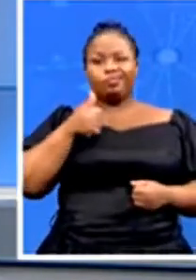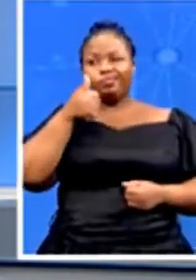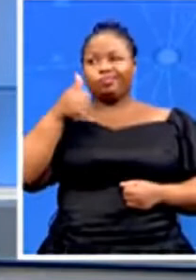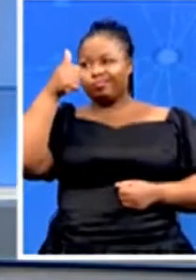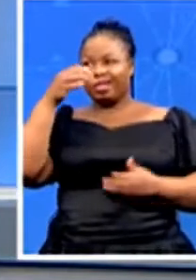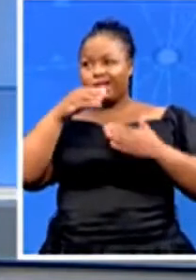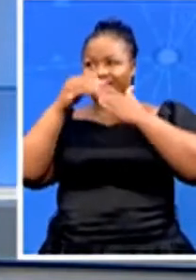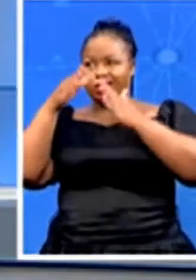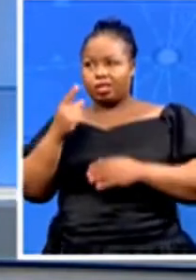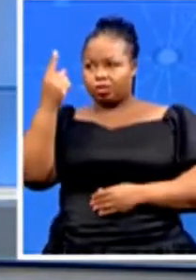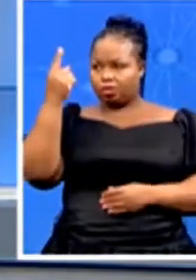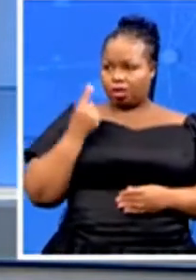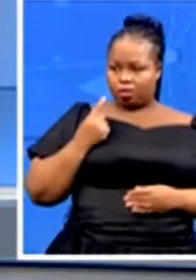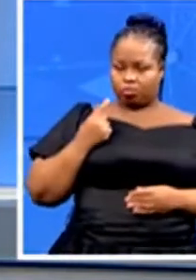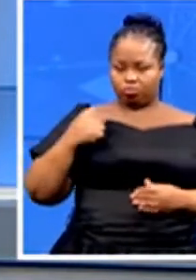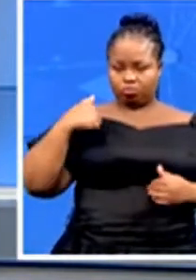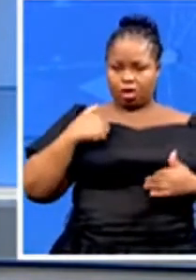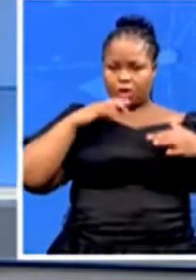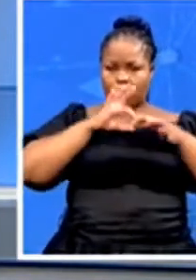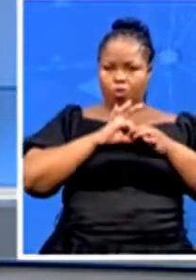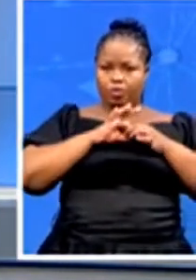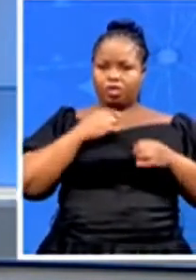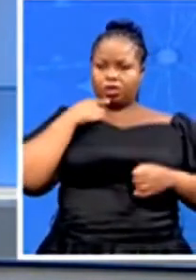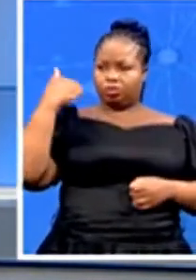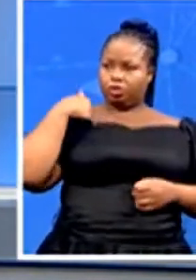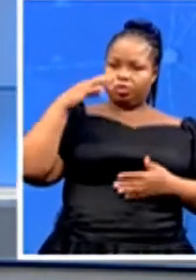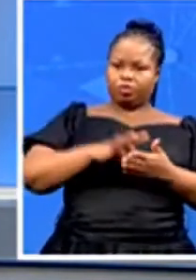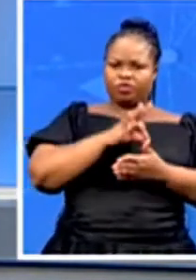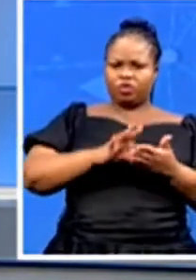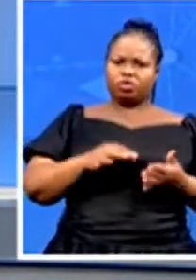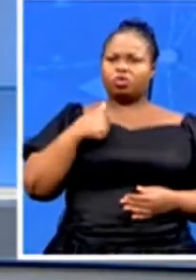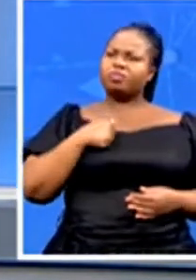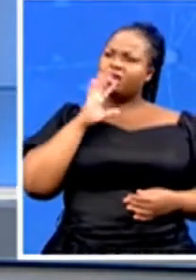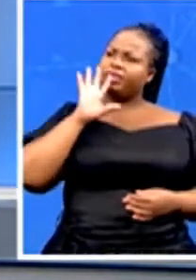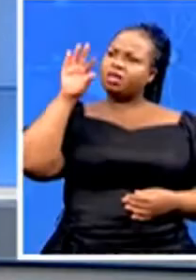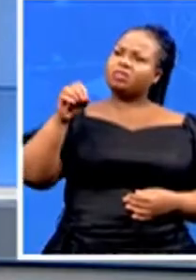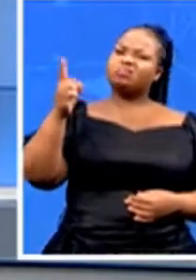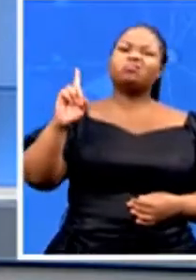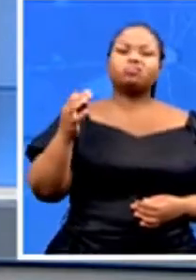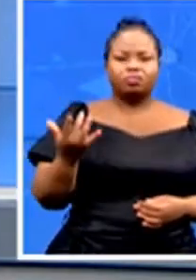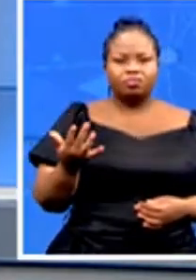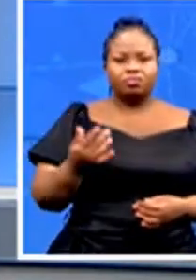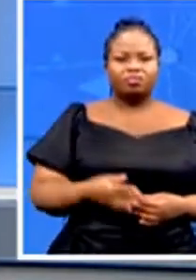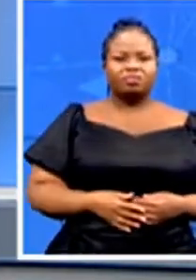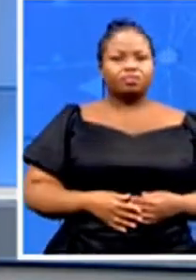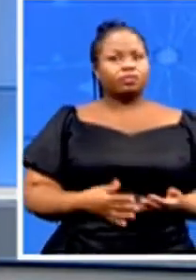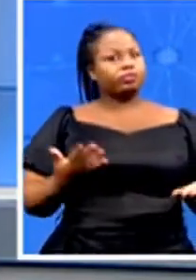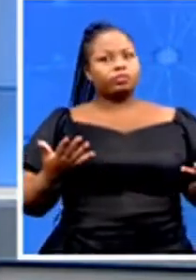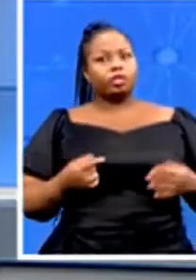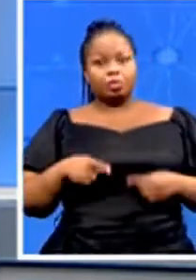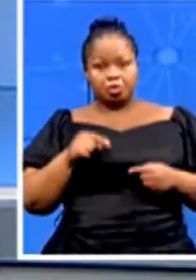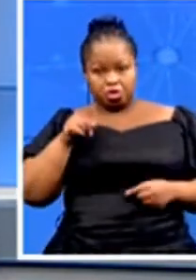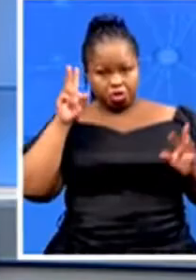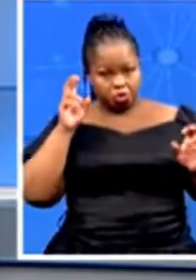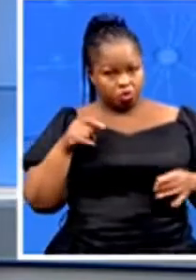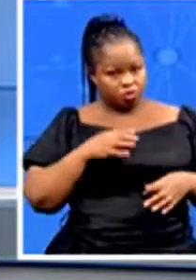and asking for my vote, what is it that I should engage them on? Should it be about these issues that I've just articulated? I mean, what is